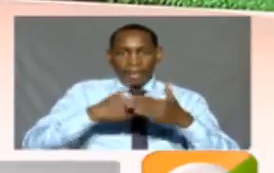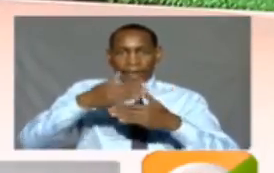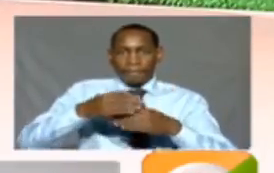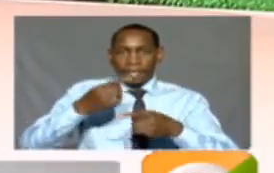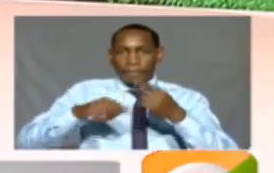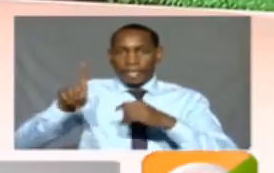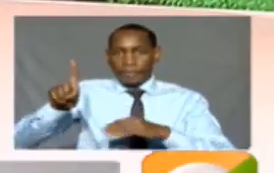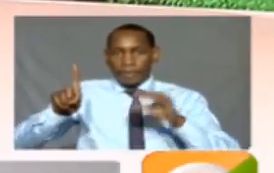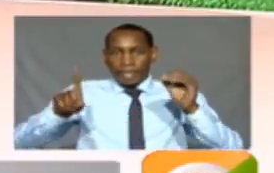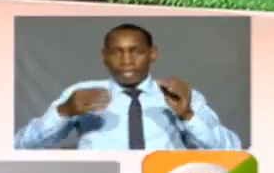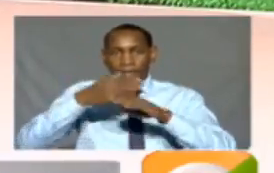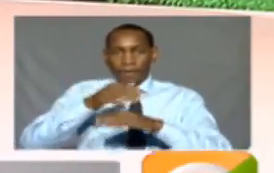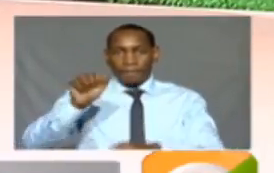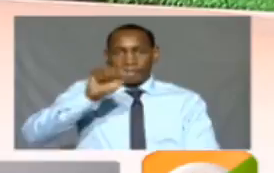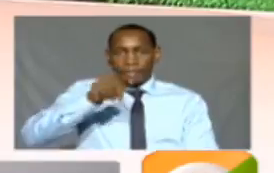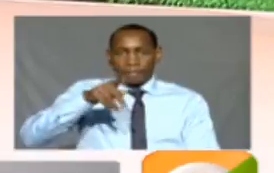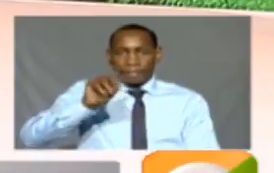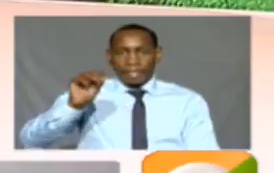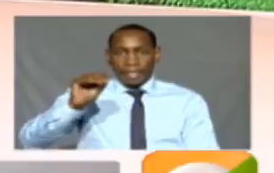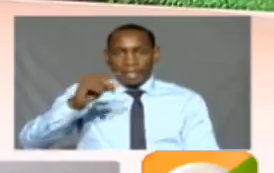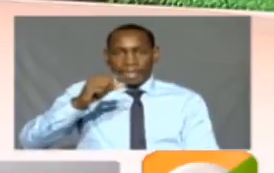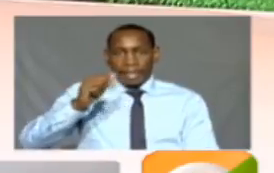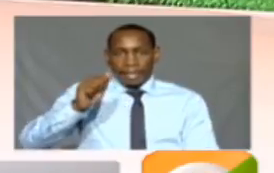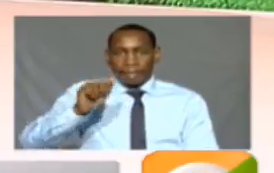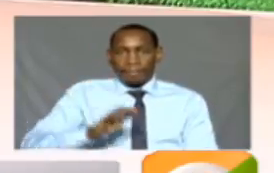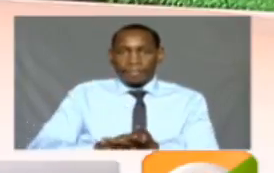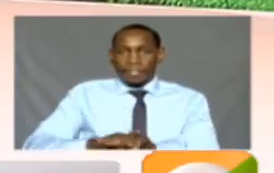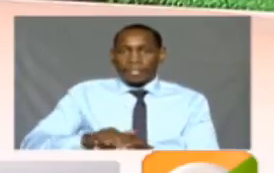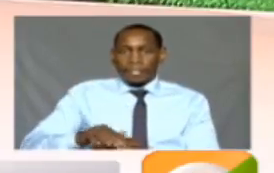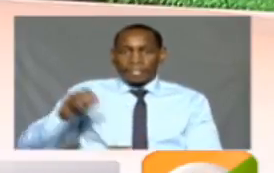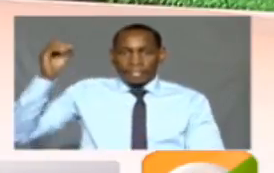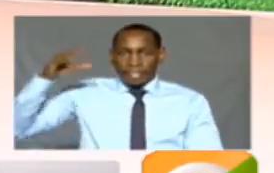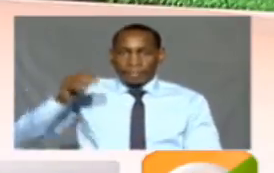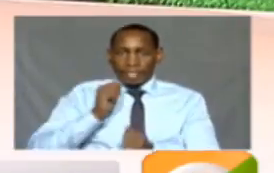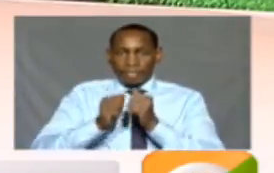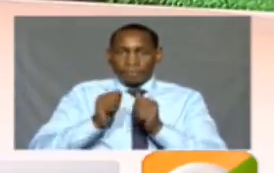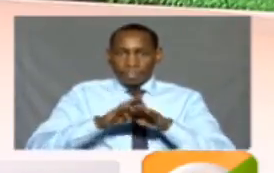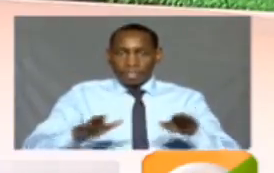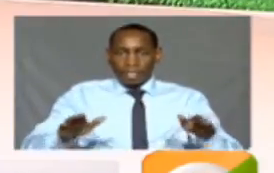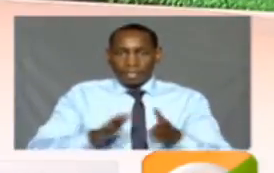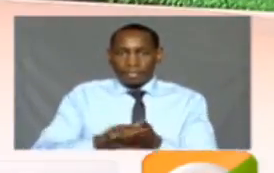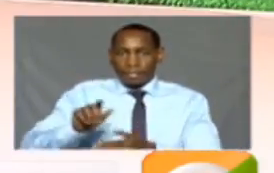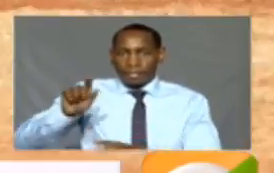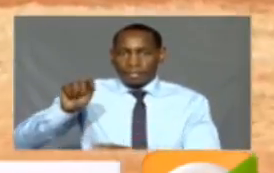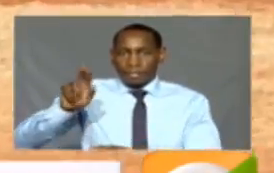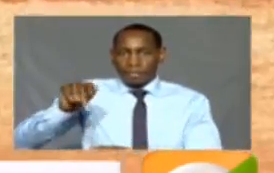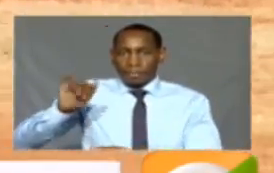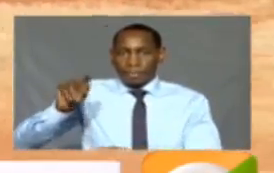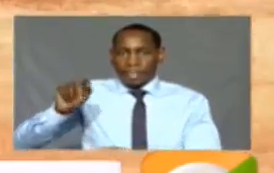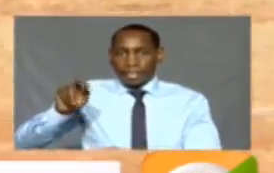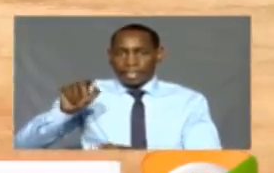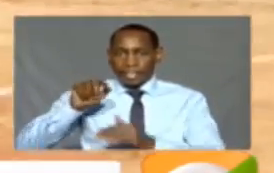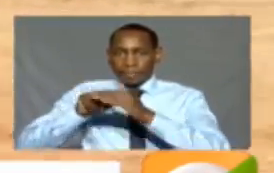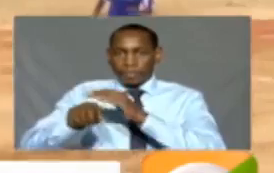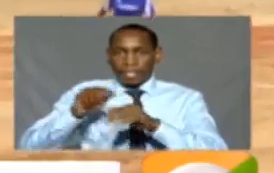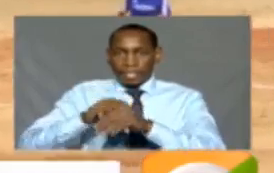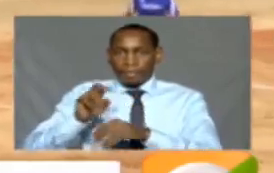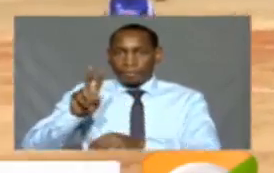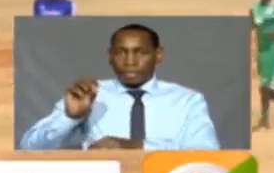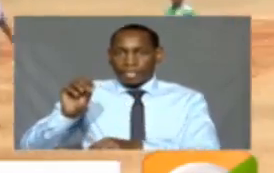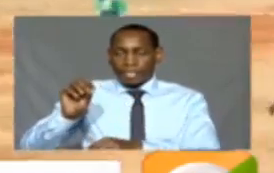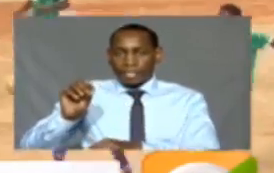1-0 victory over spedag FC at the Stima Sports Club in Nairobi. Tumaini Nafula scored the lone goal of the game in the 22nd